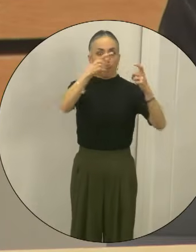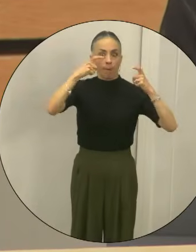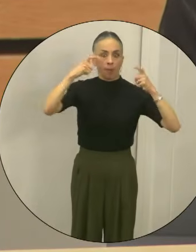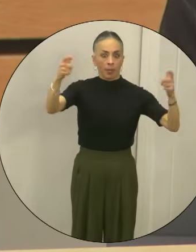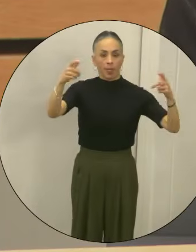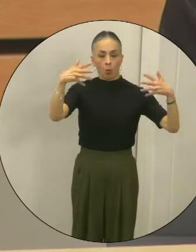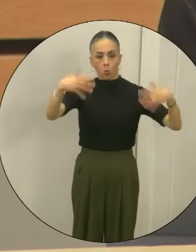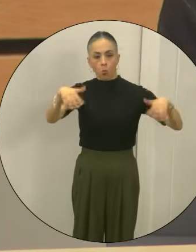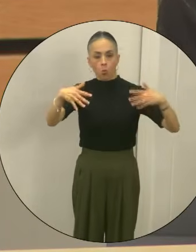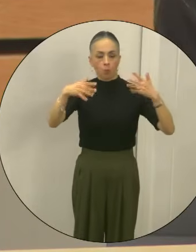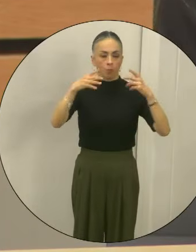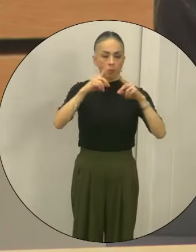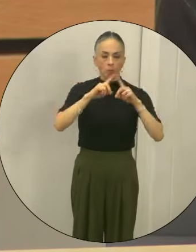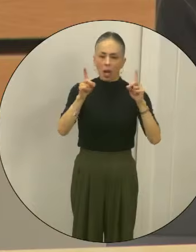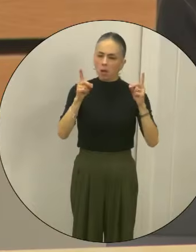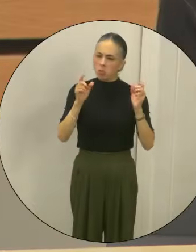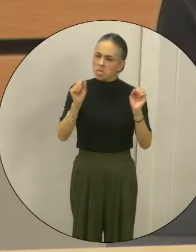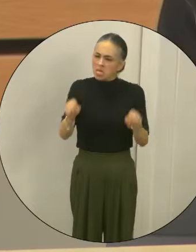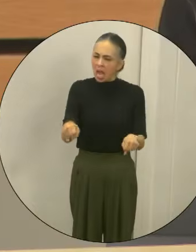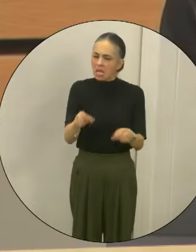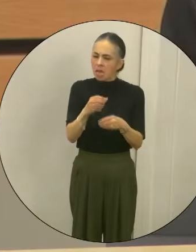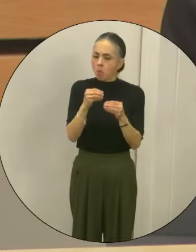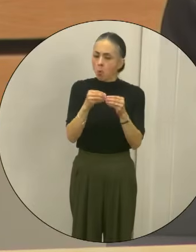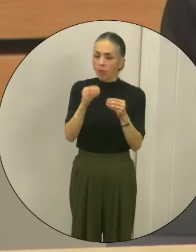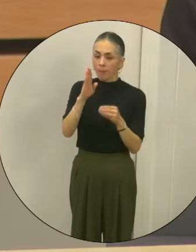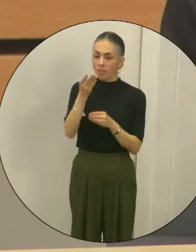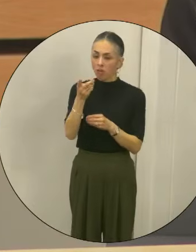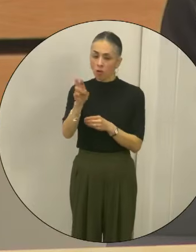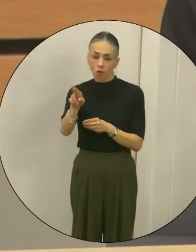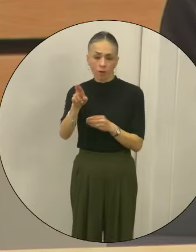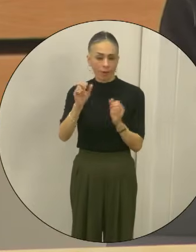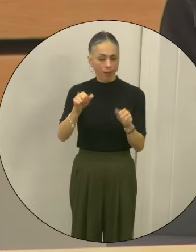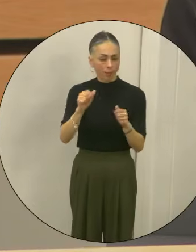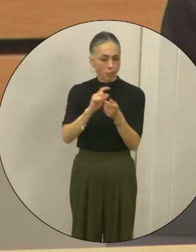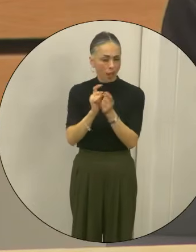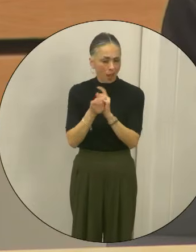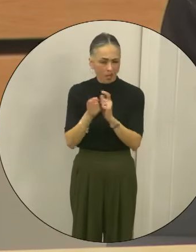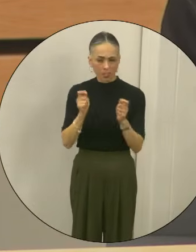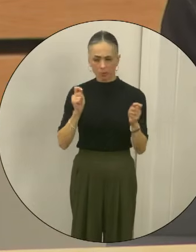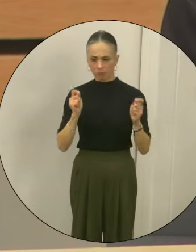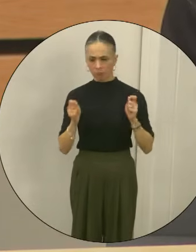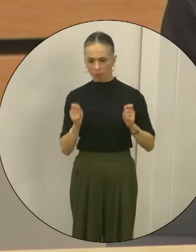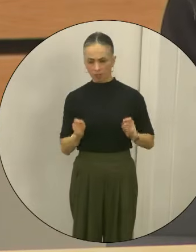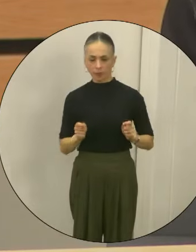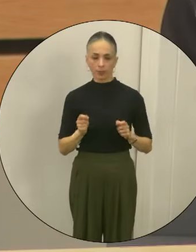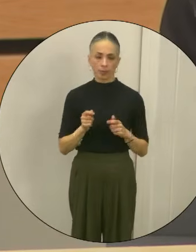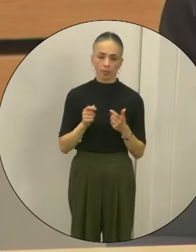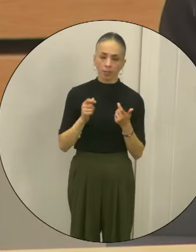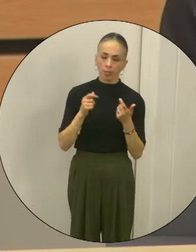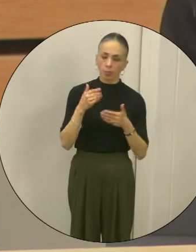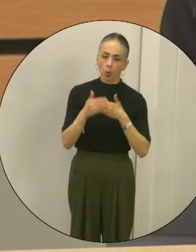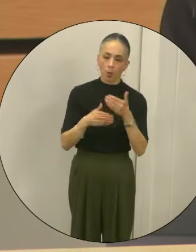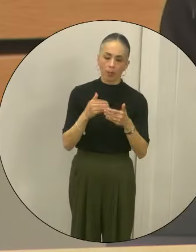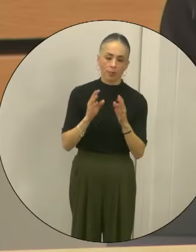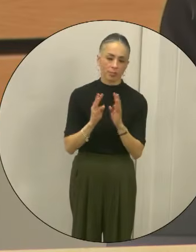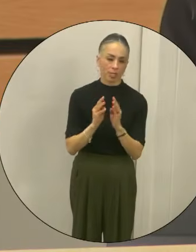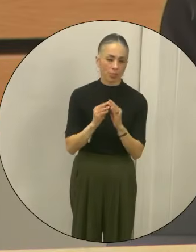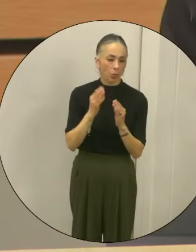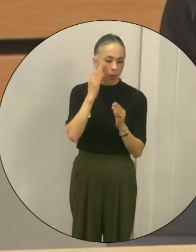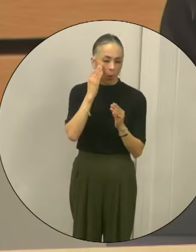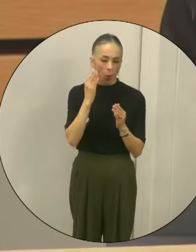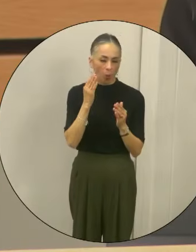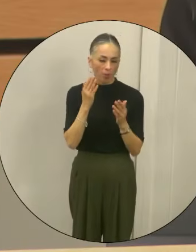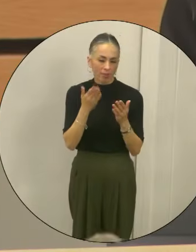could get a little bit more, and these BDRs could always shift and change and be revised as we go, and we know in the session how things can